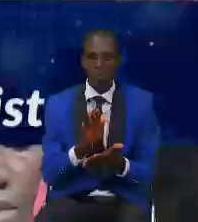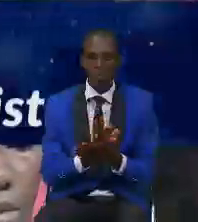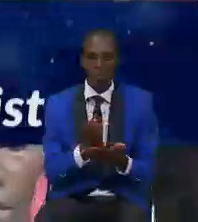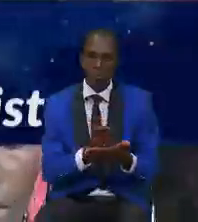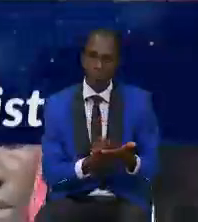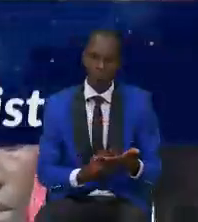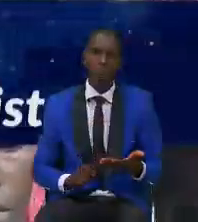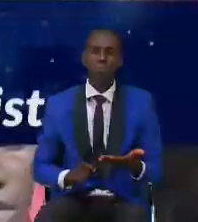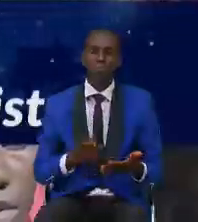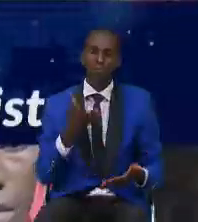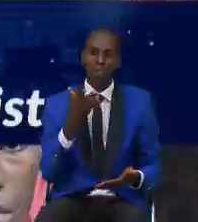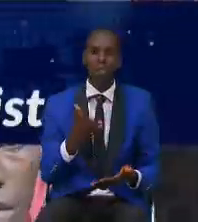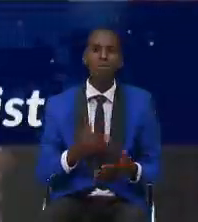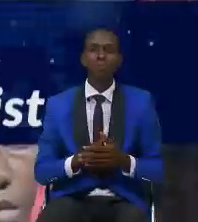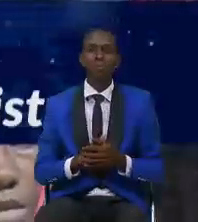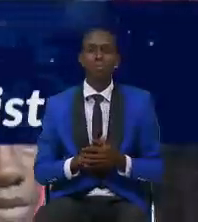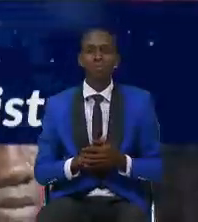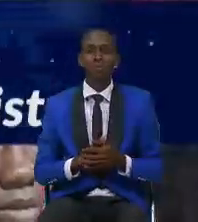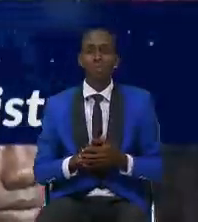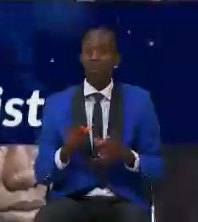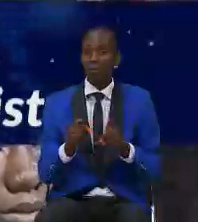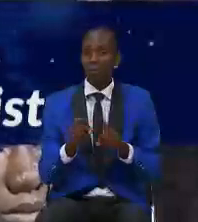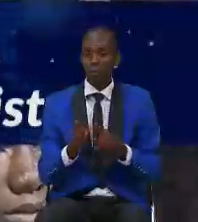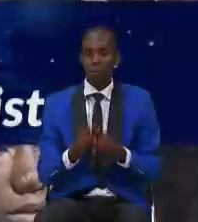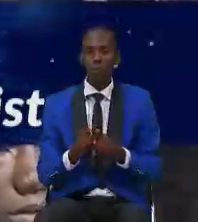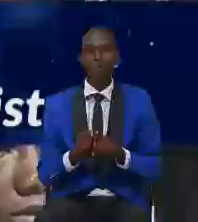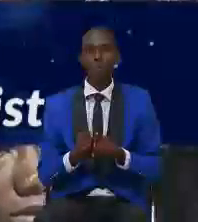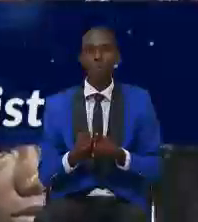WhatsApp number, you can send in your